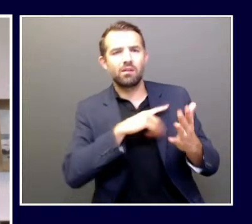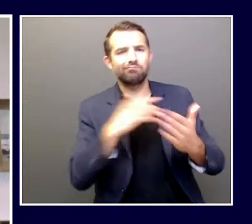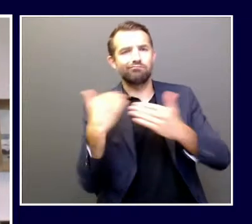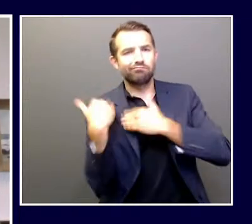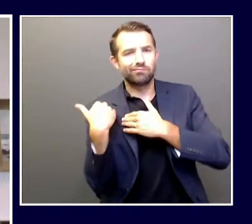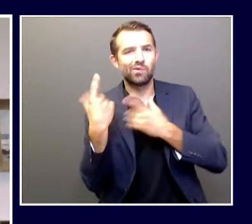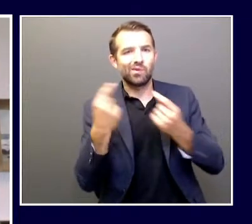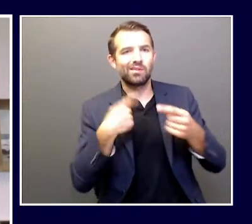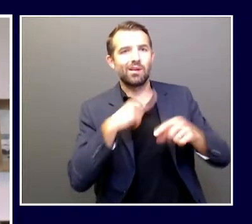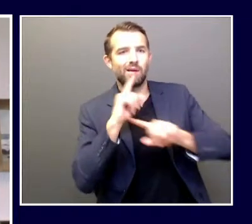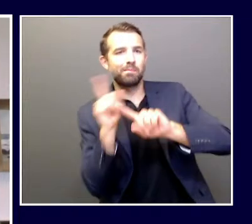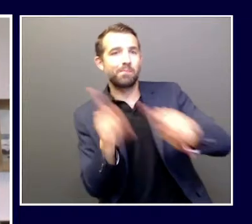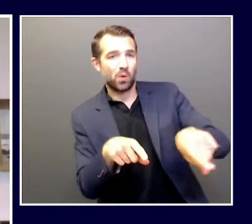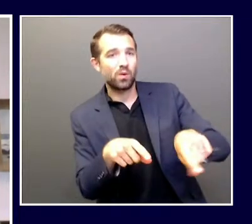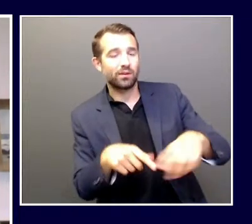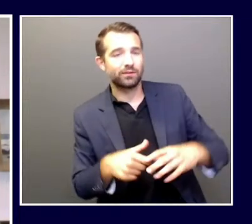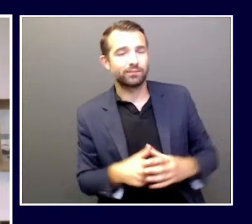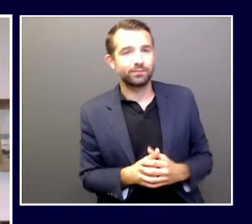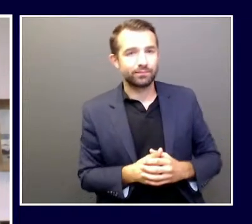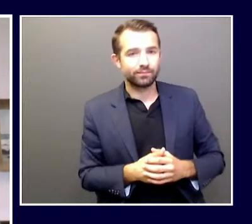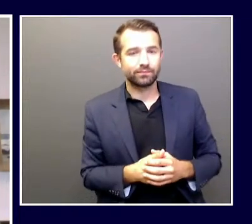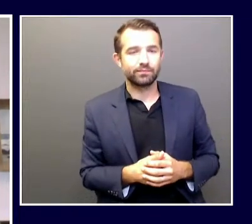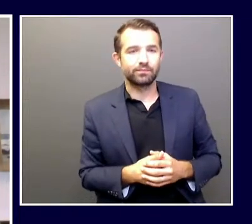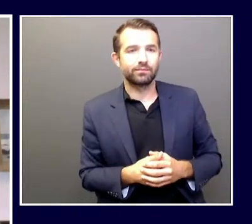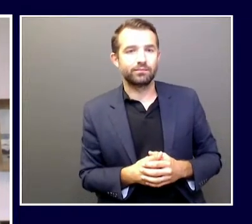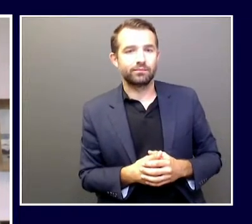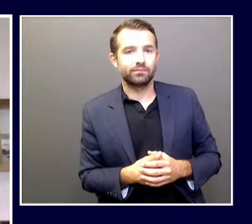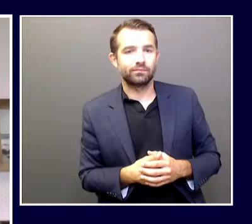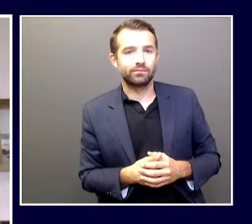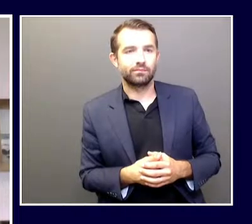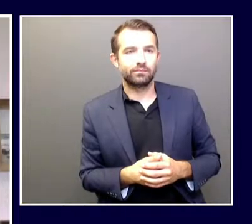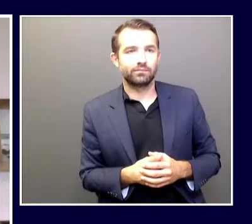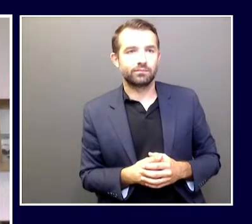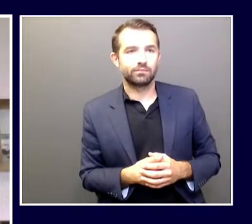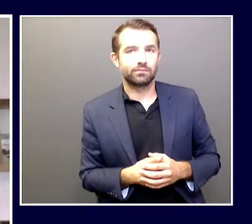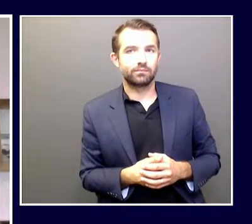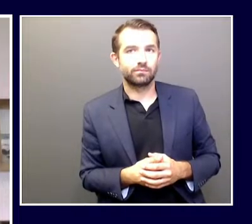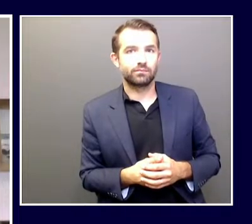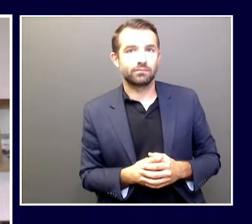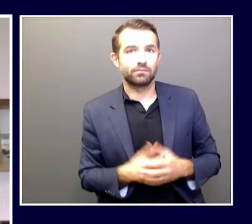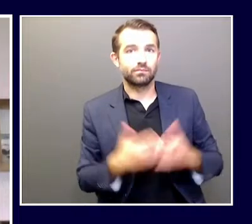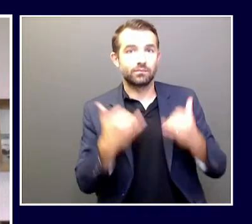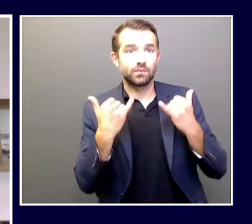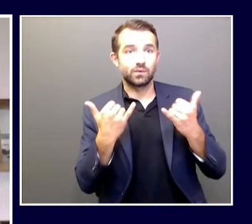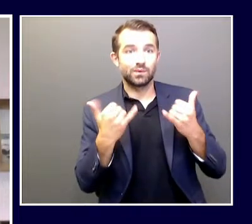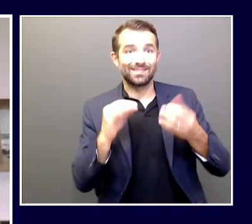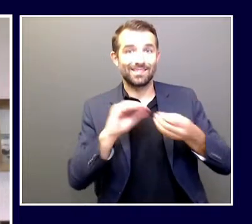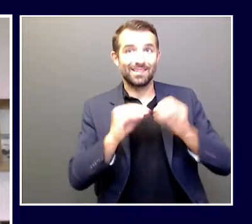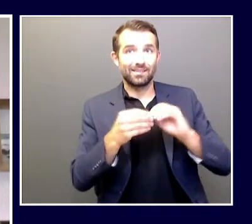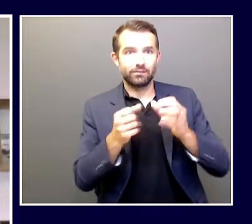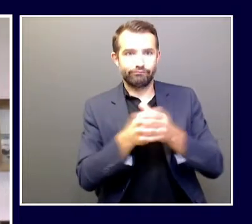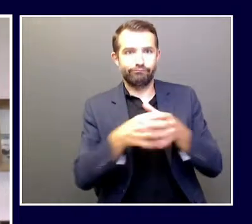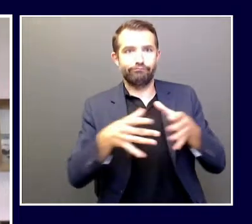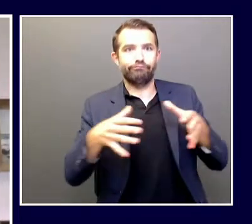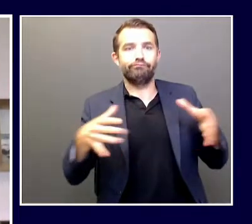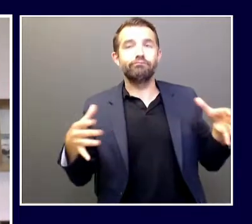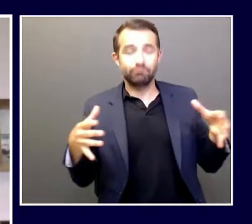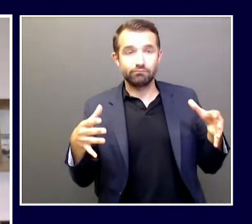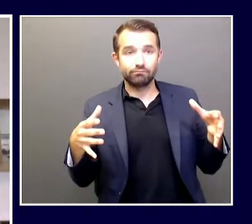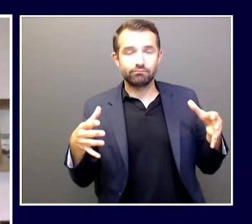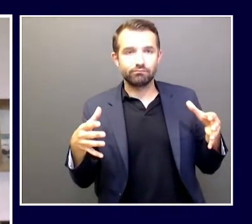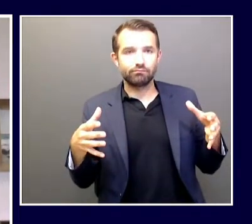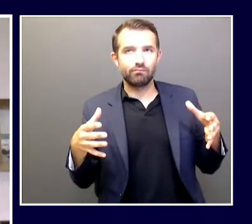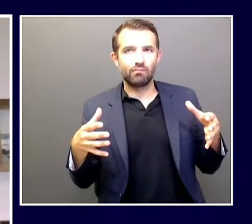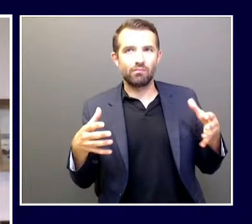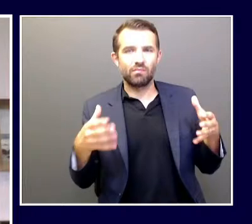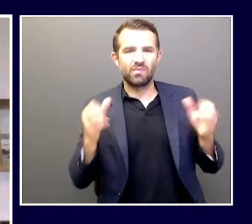this current surge in context? Because, I was thinking about right after the vaccines rolled out universally, cases went